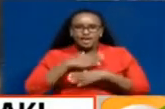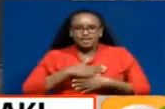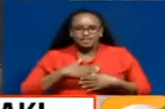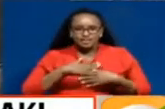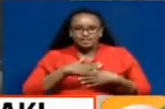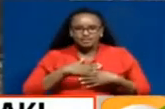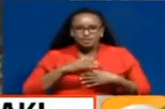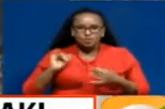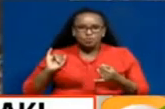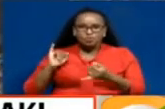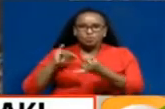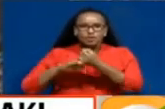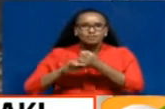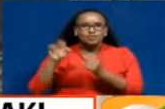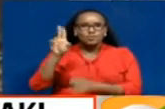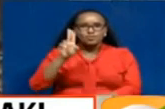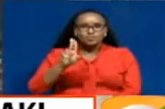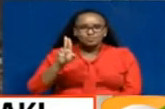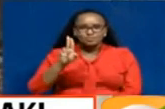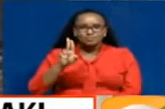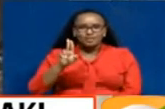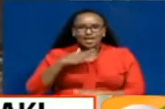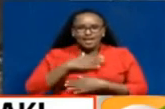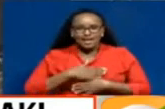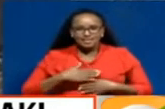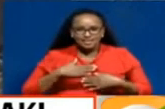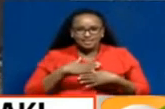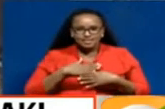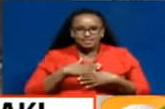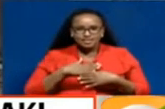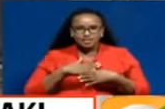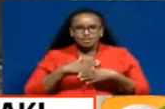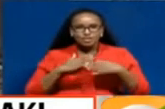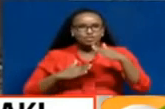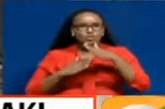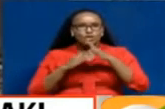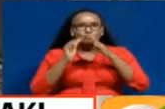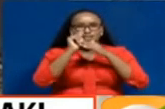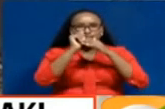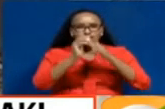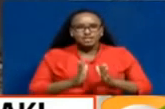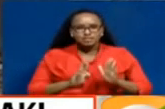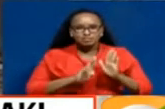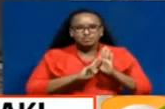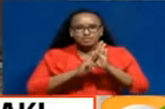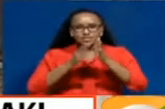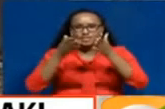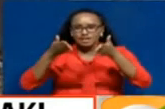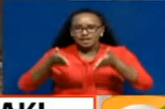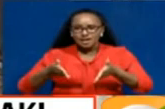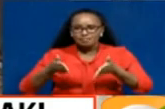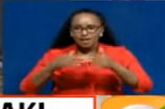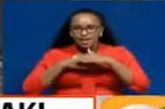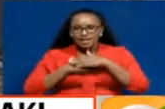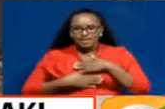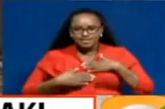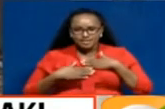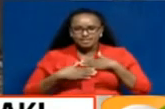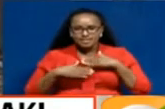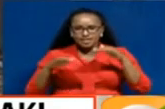Excellency First Lady Margaret Kenyatta, Excellencies Heads of State present here, Your